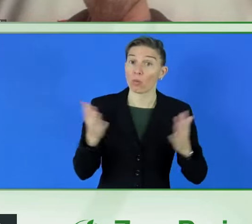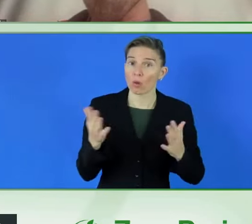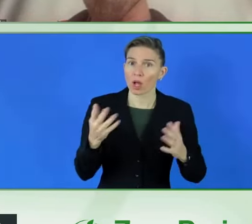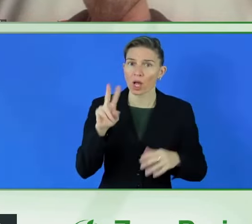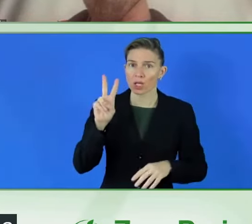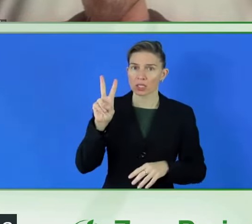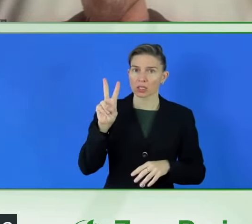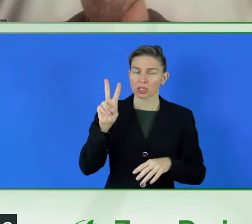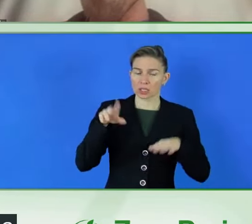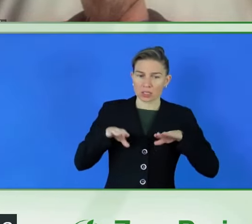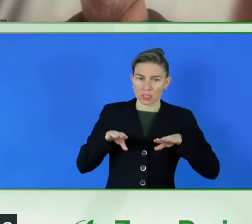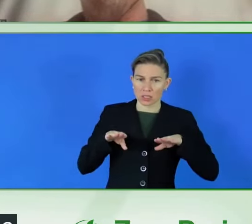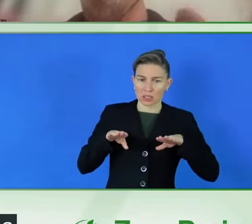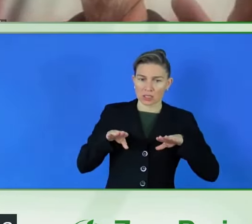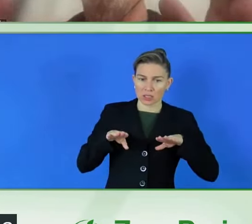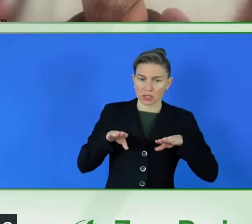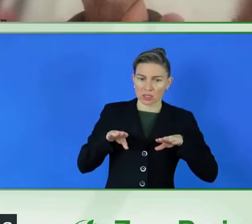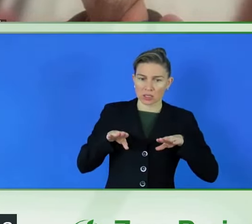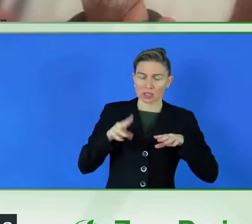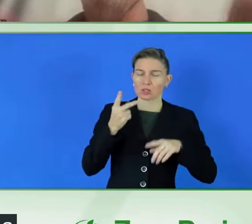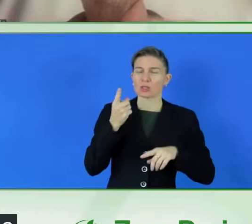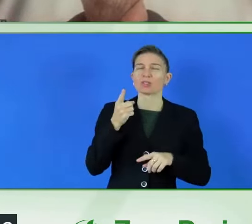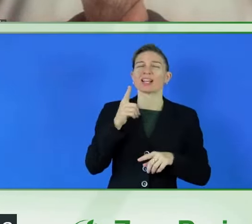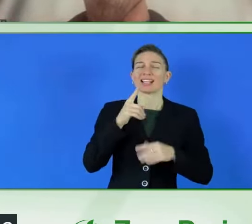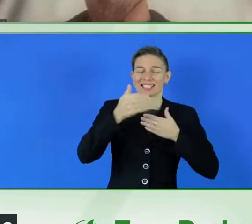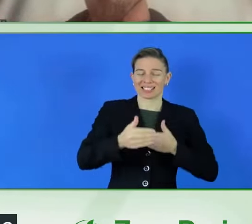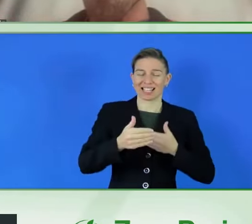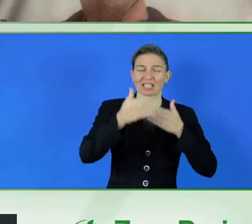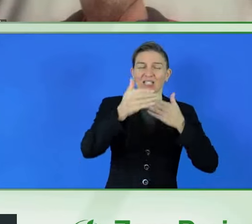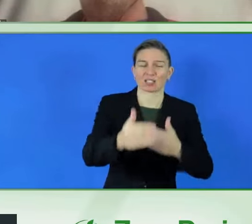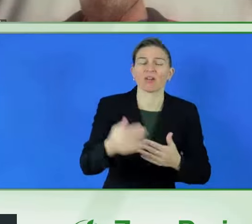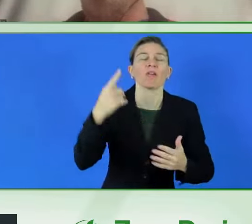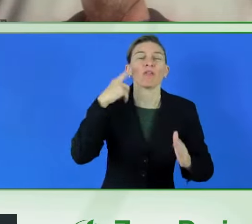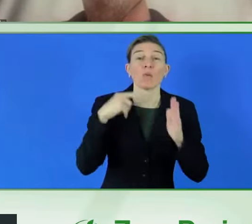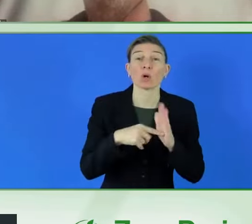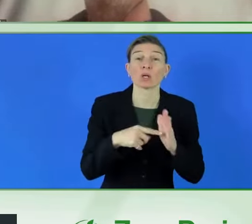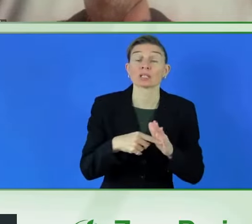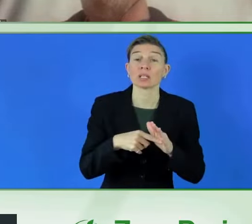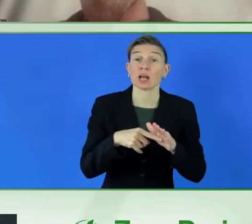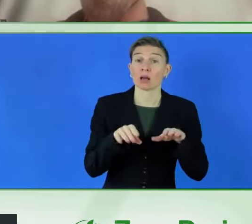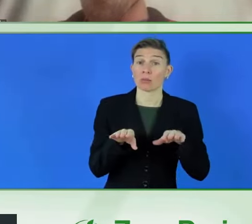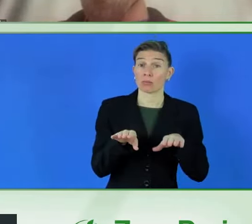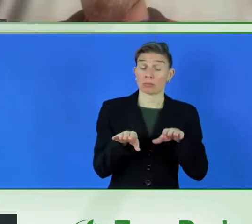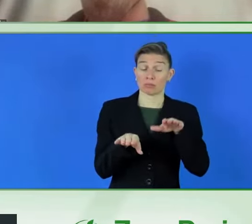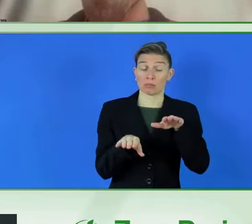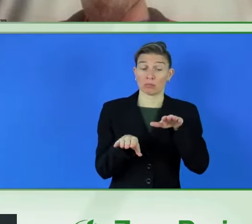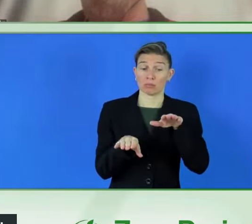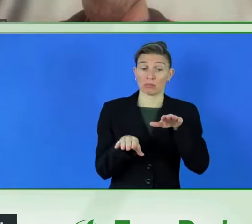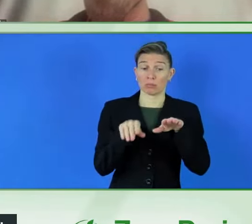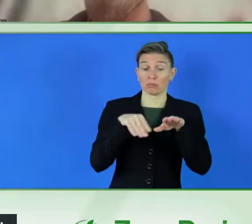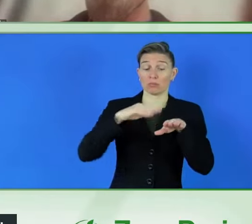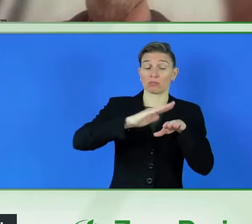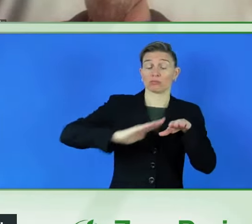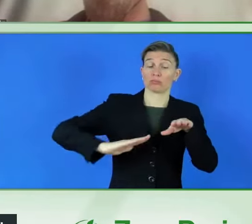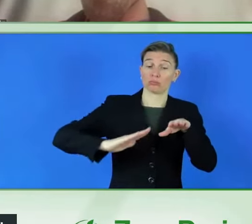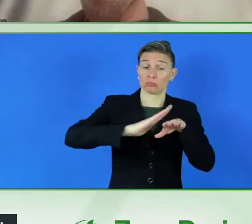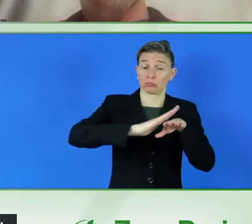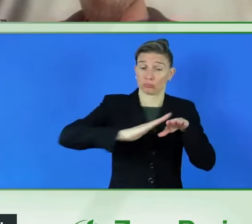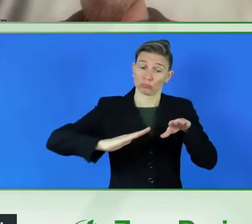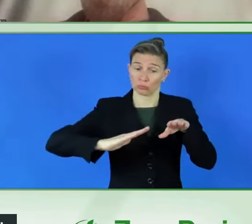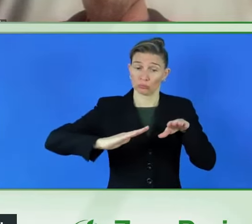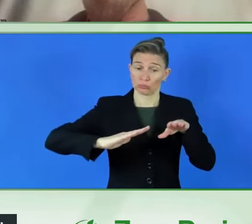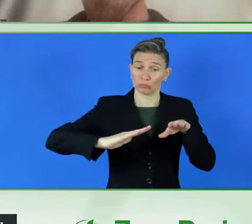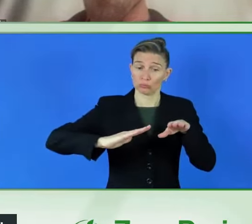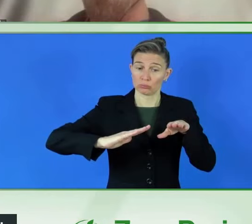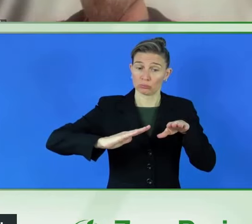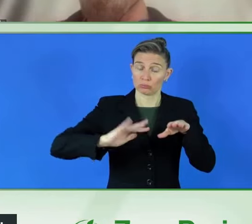in 2 stages. So if you're loading from a curbside, you can just put out 1 ramp and you get a 1 in 15 loading. If you're